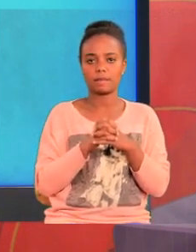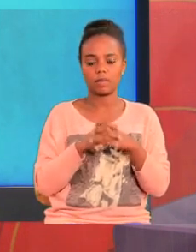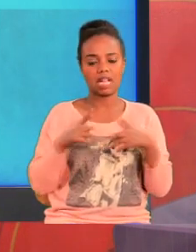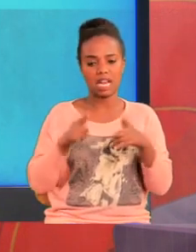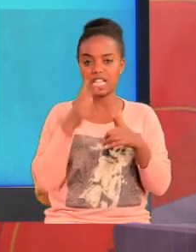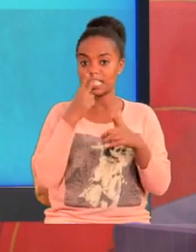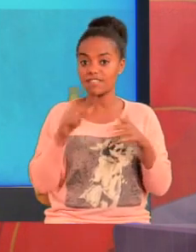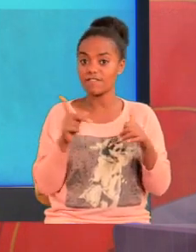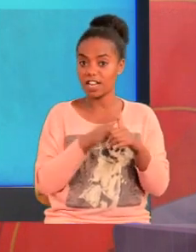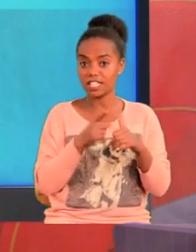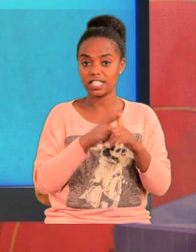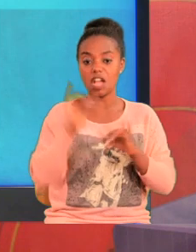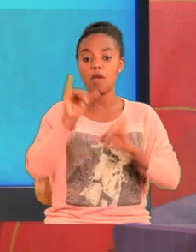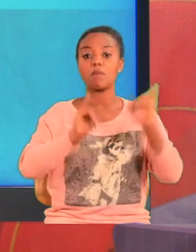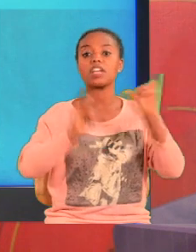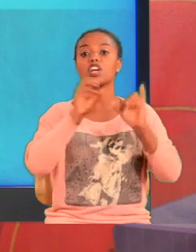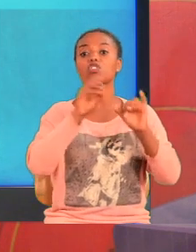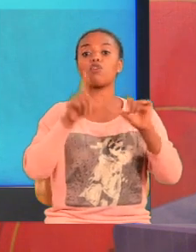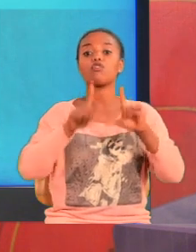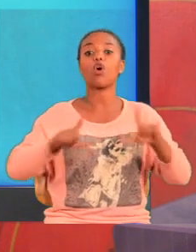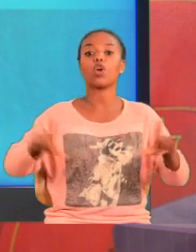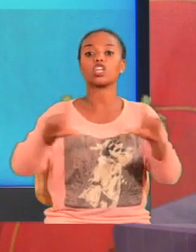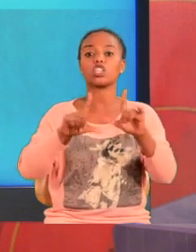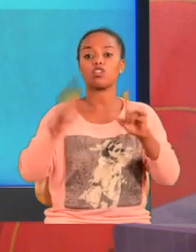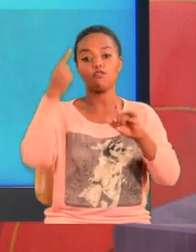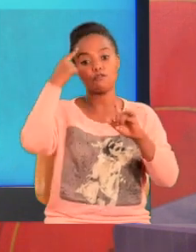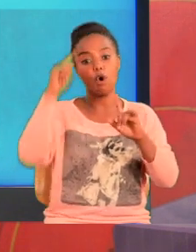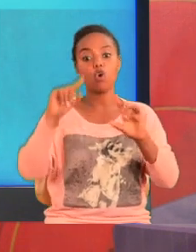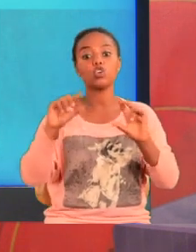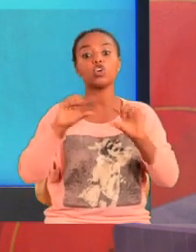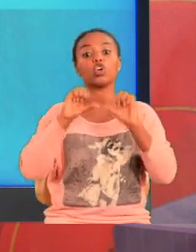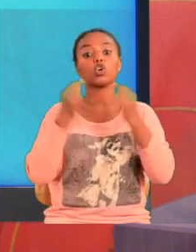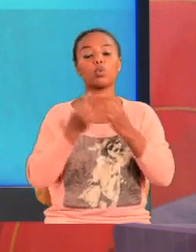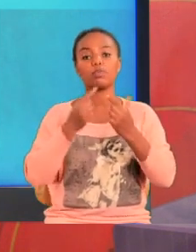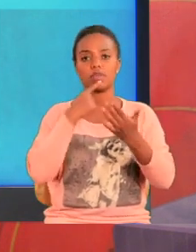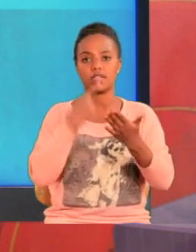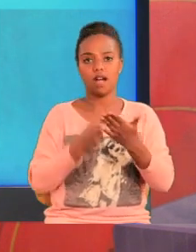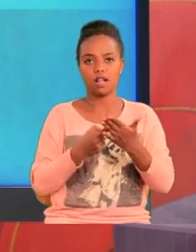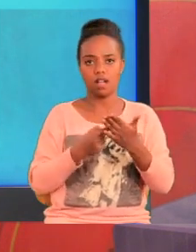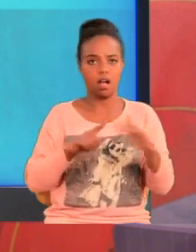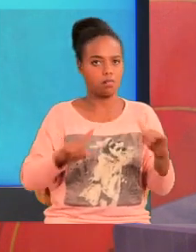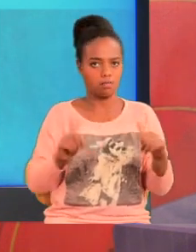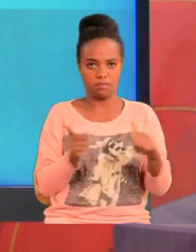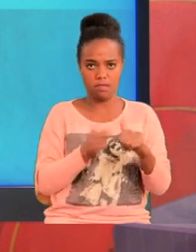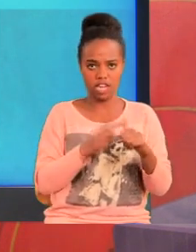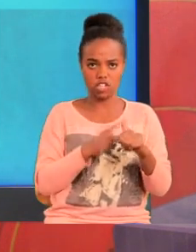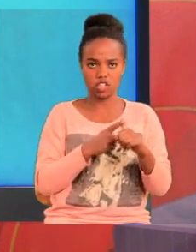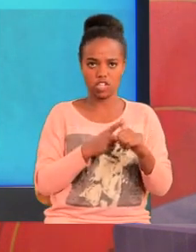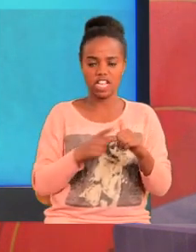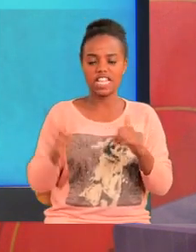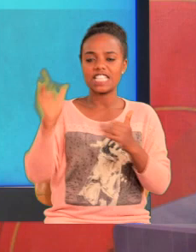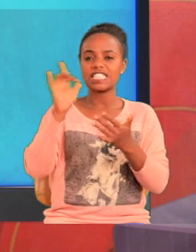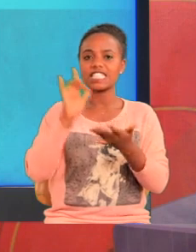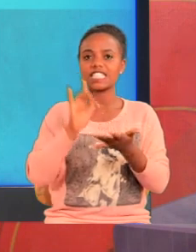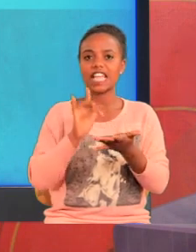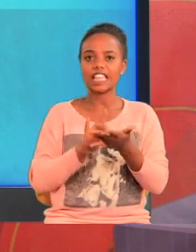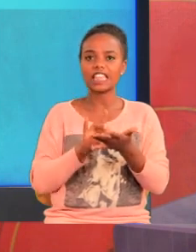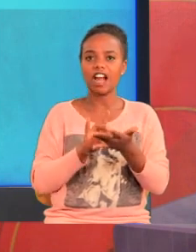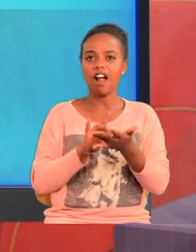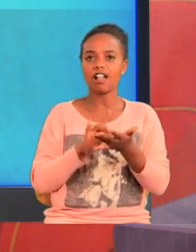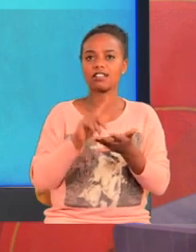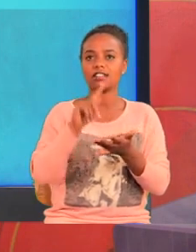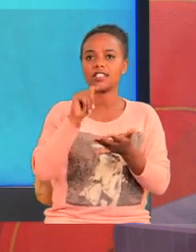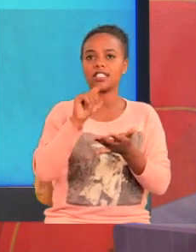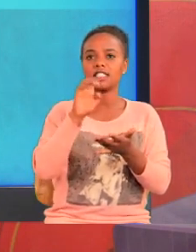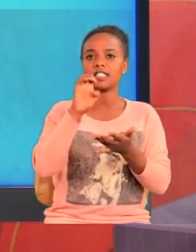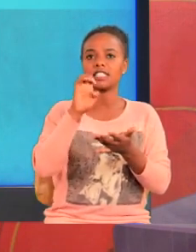Let's see first measures of location for group data. The most commonly used measures of central tendency,